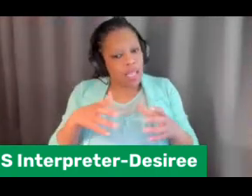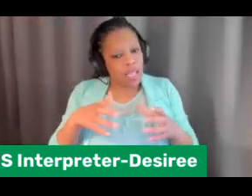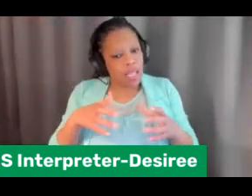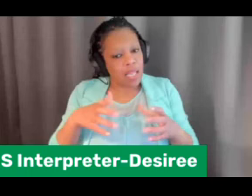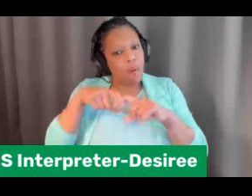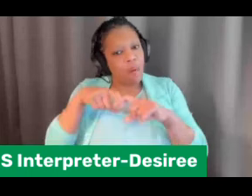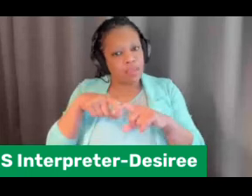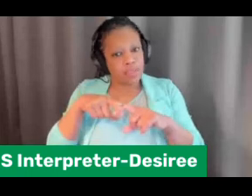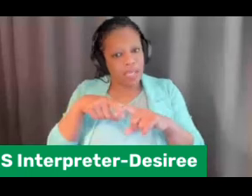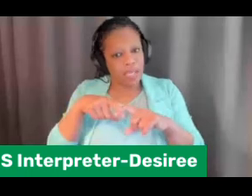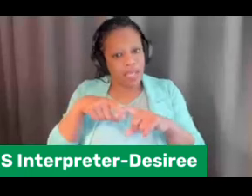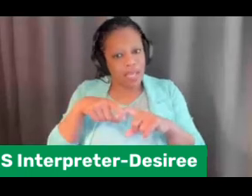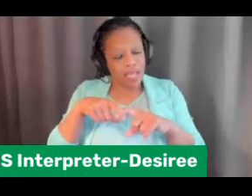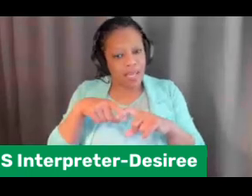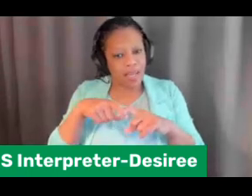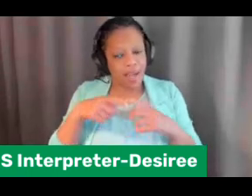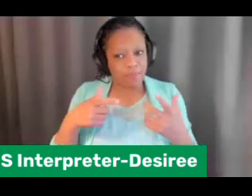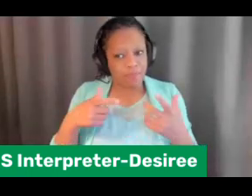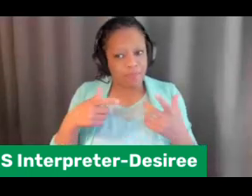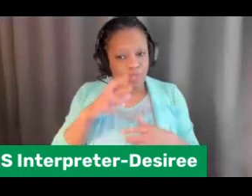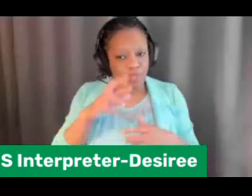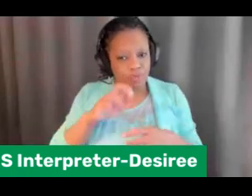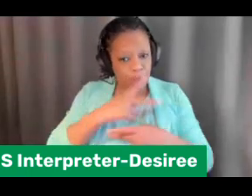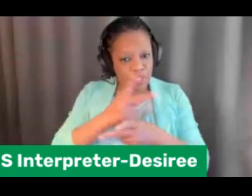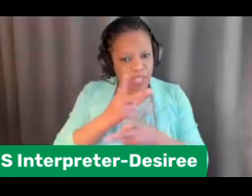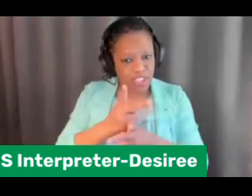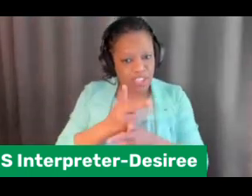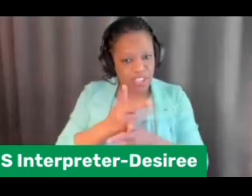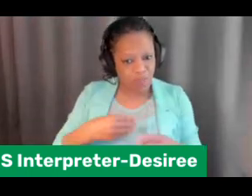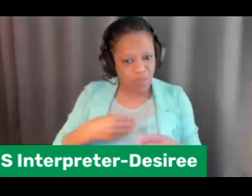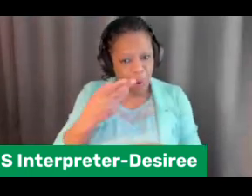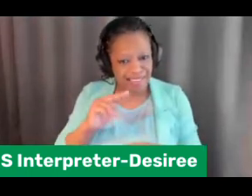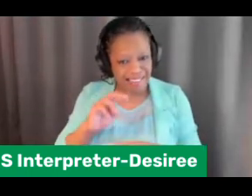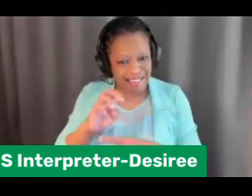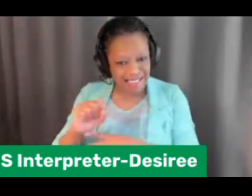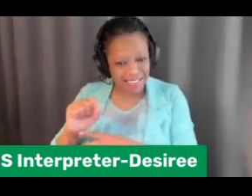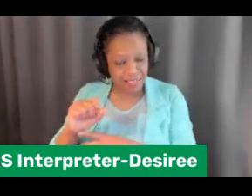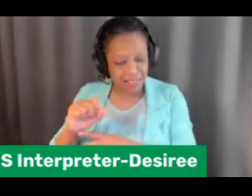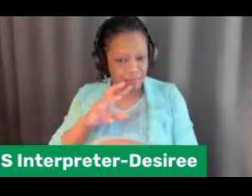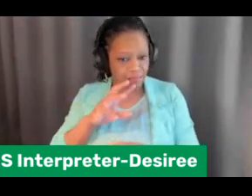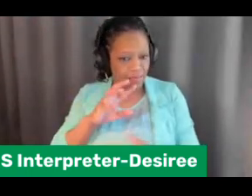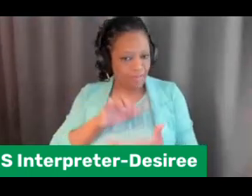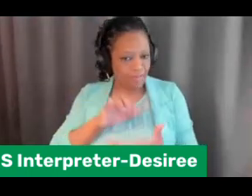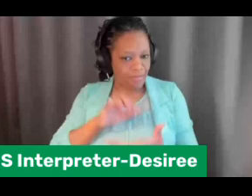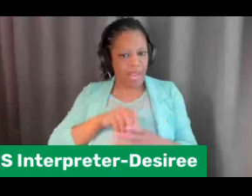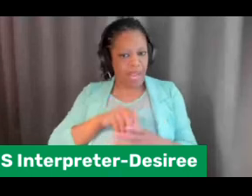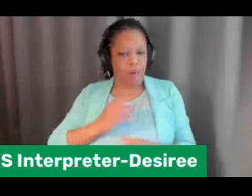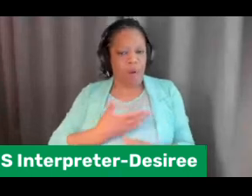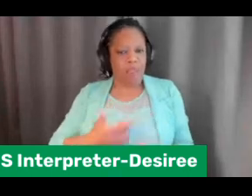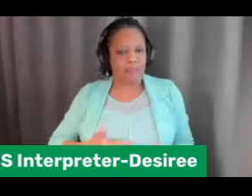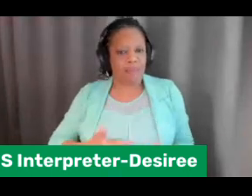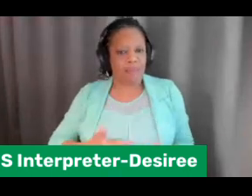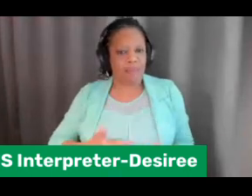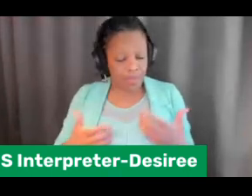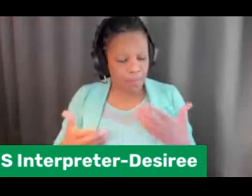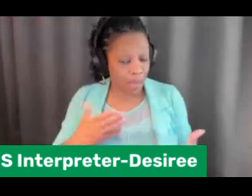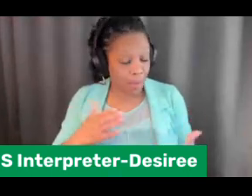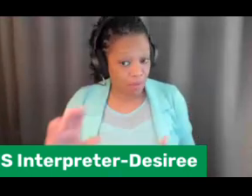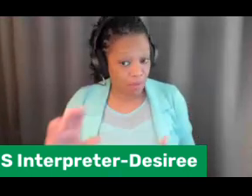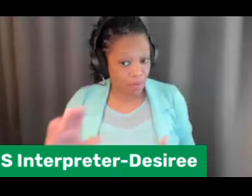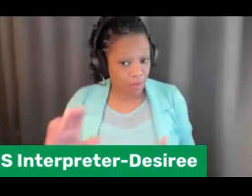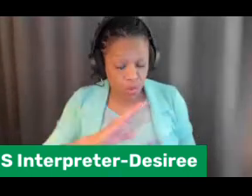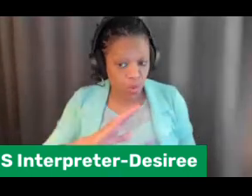of the reproductions of whiteness that exists in our lives. And so maybe that means your workplace pushes pause for a